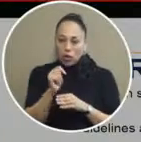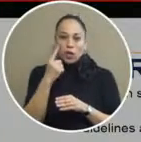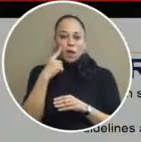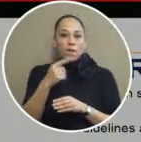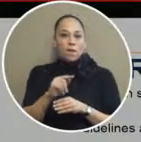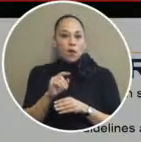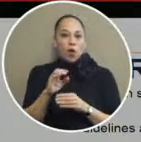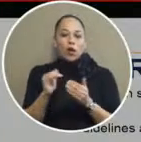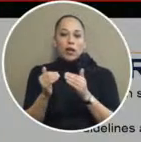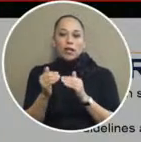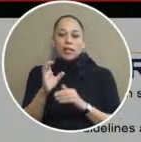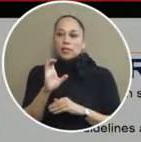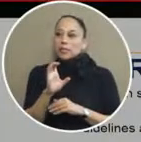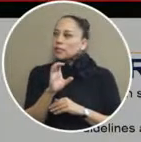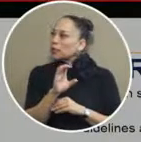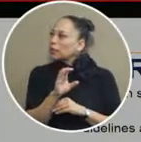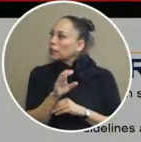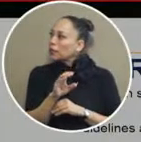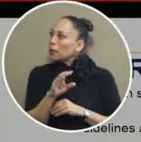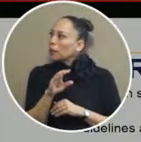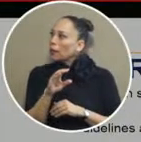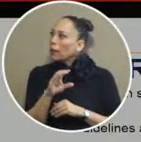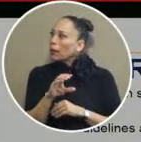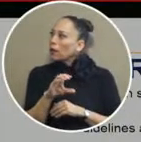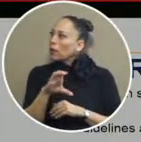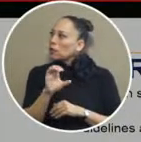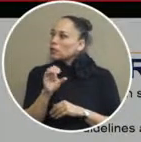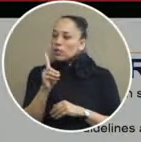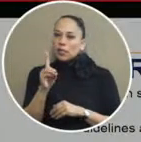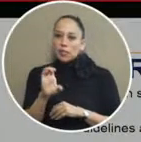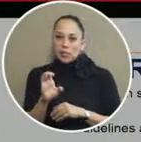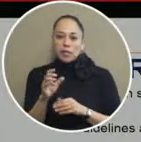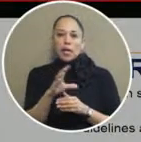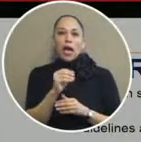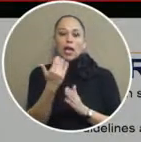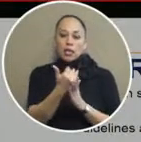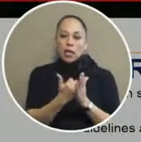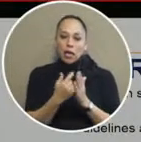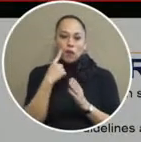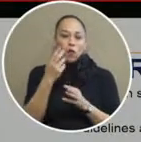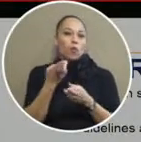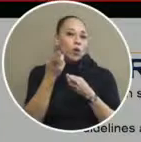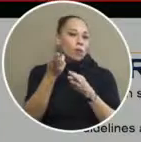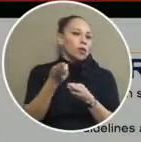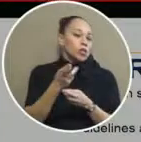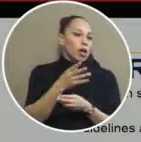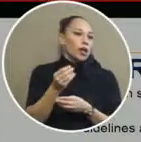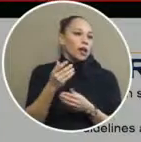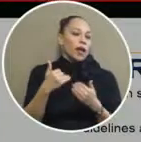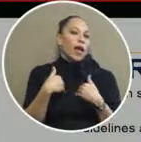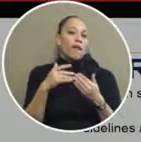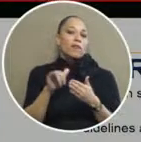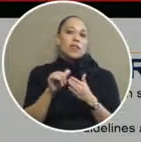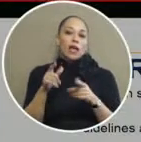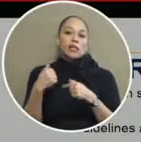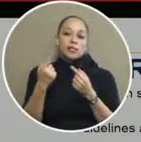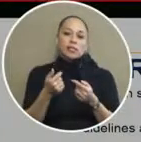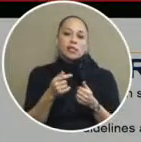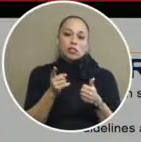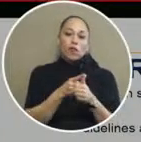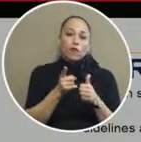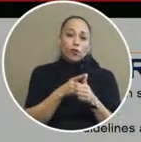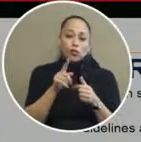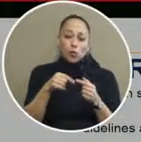by the CDC. The guidelines and the recommendations are coming, or have been coming since the beginning of